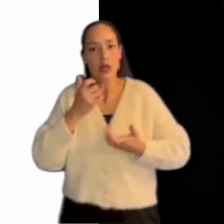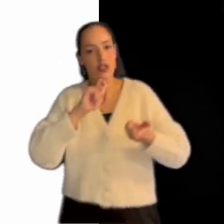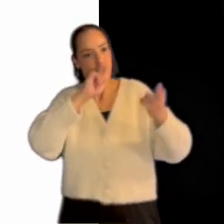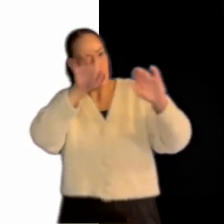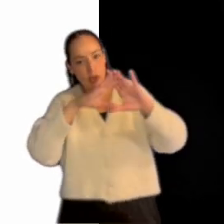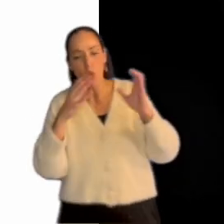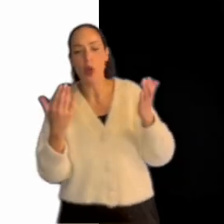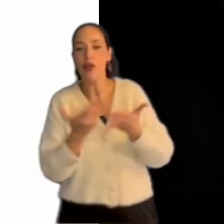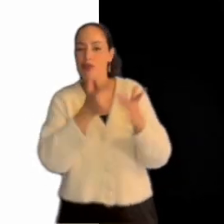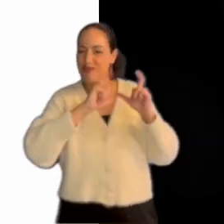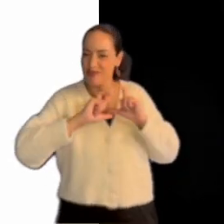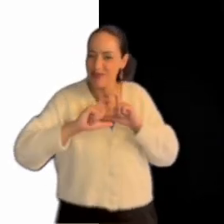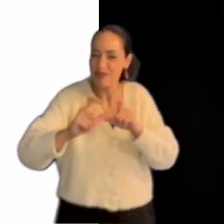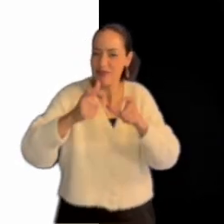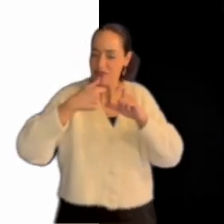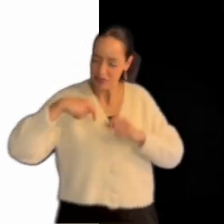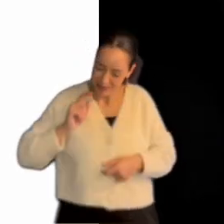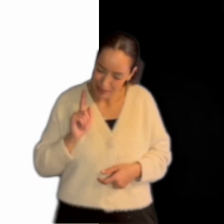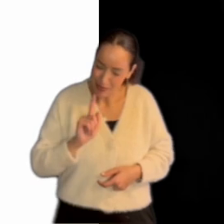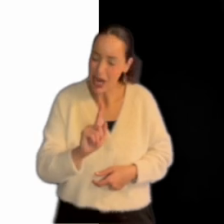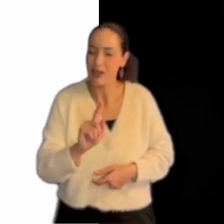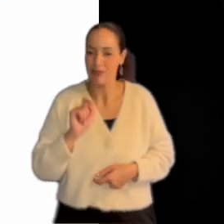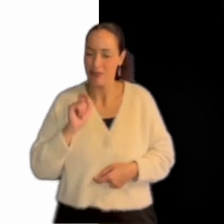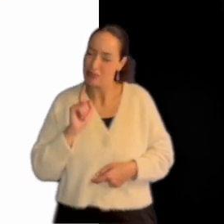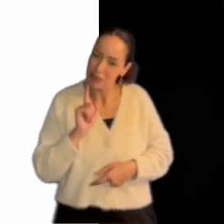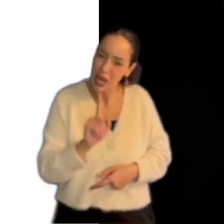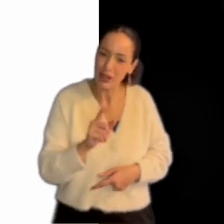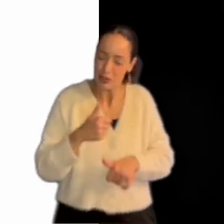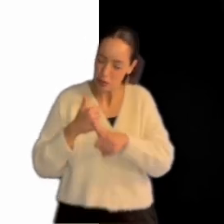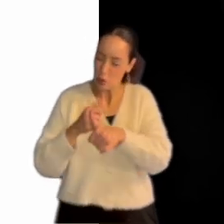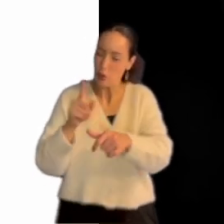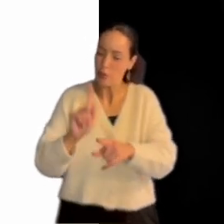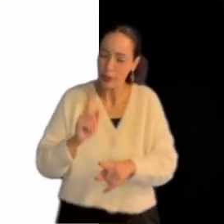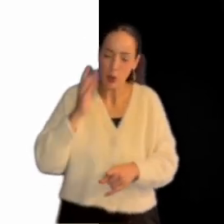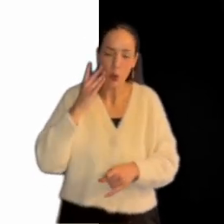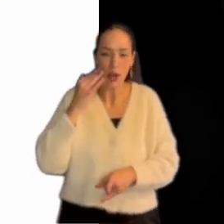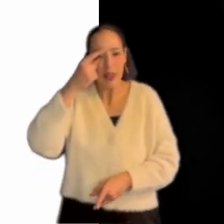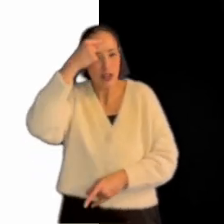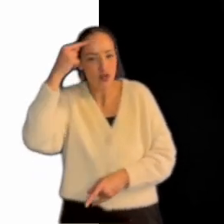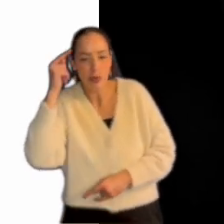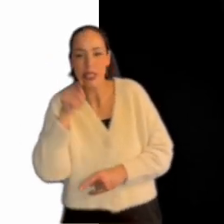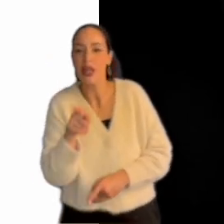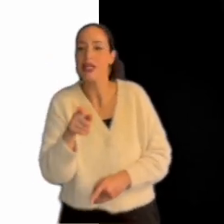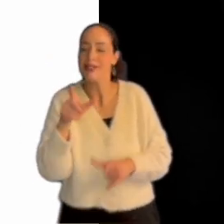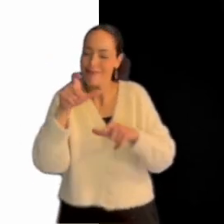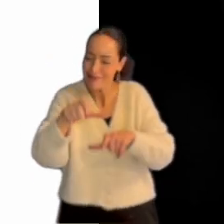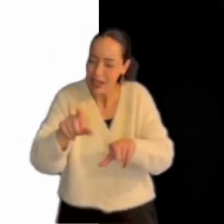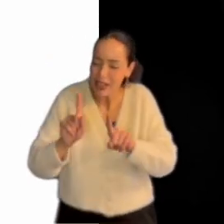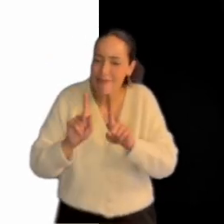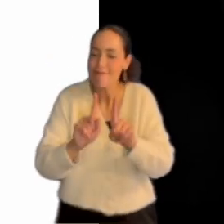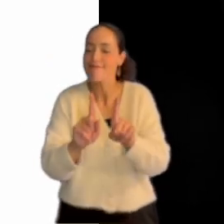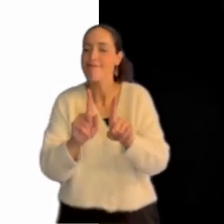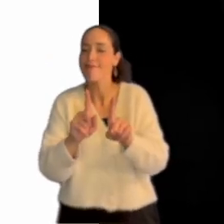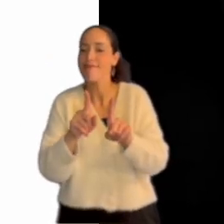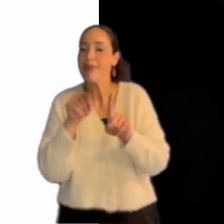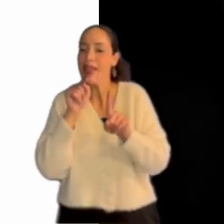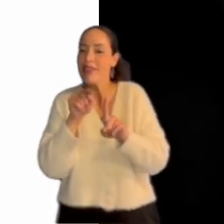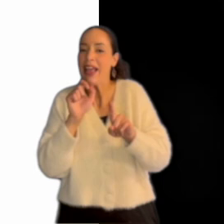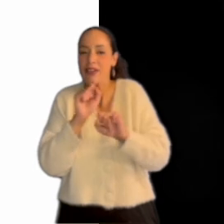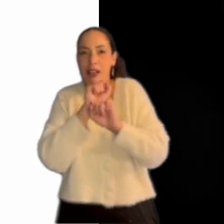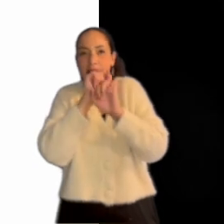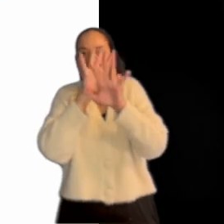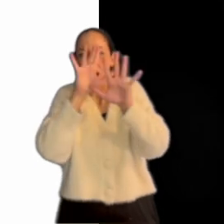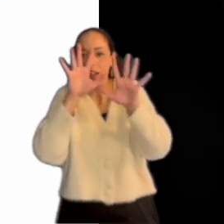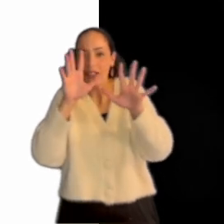darkness and remain with them there. Those flickers of light we work so hard to create can brighten our own lives, fuel our own